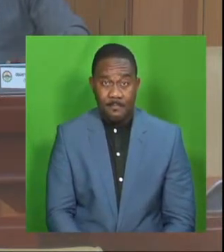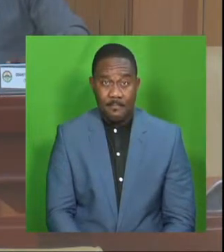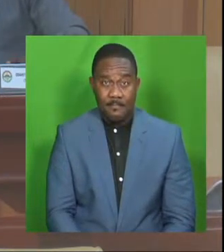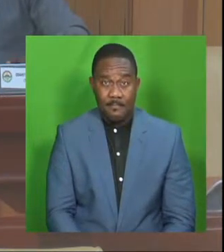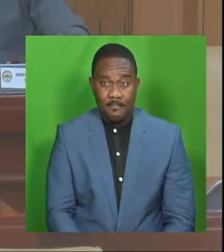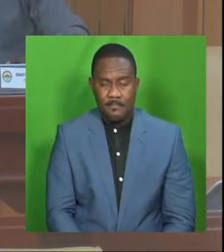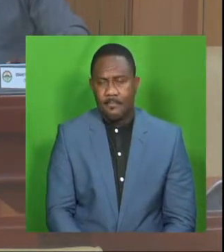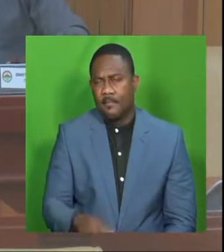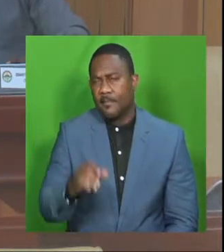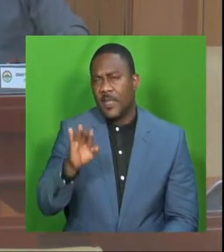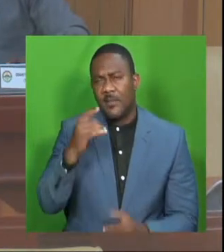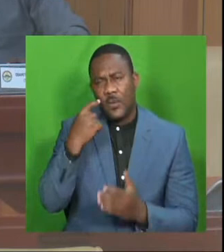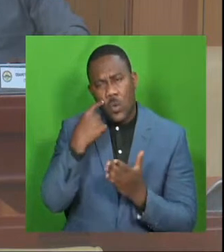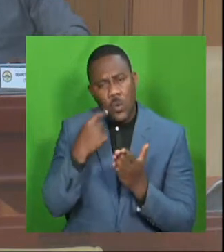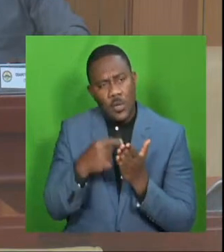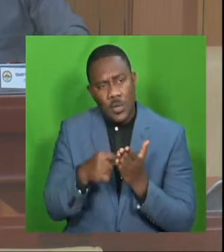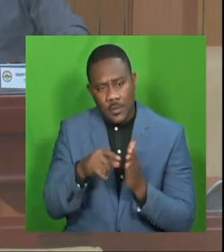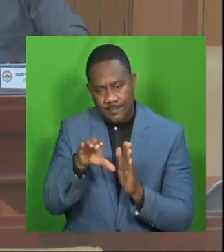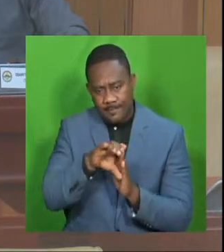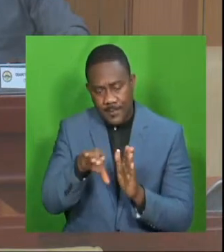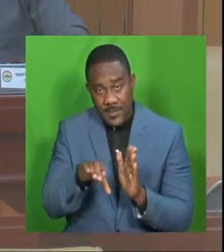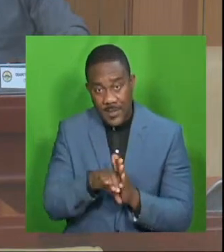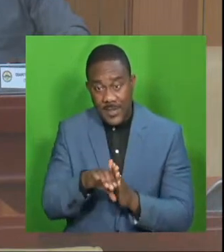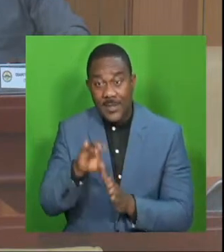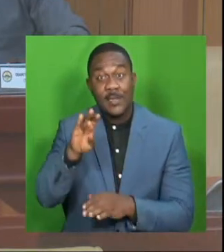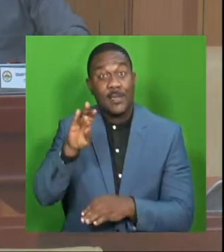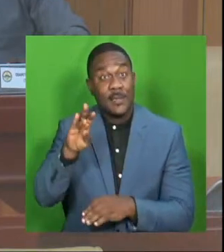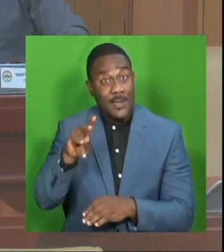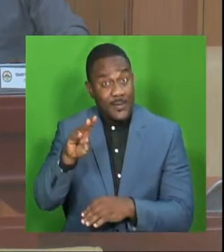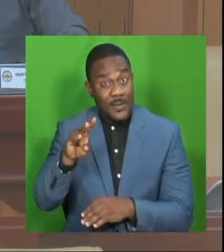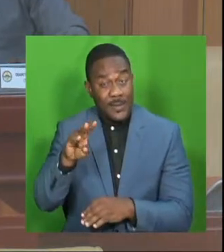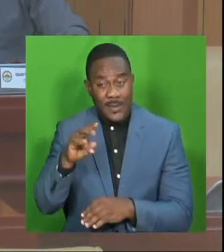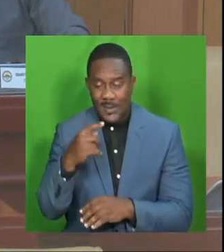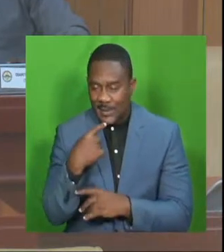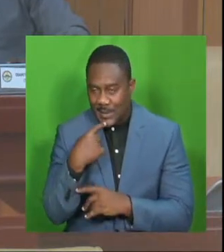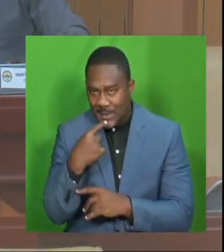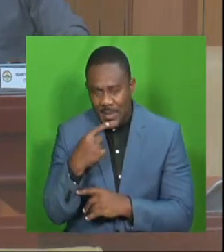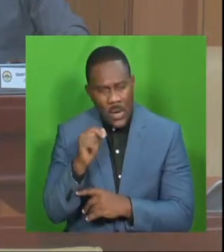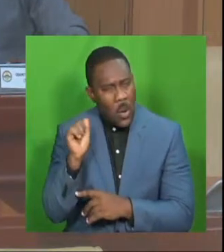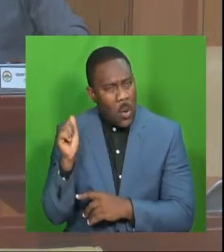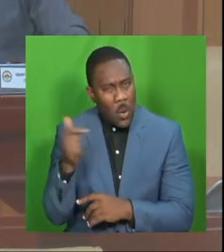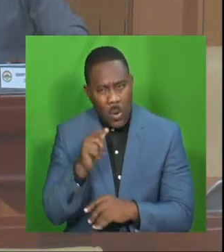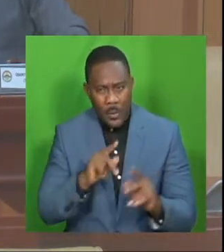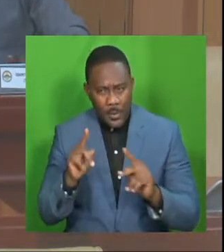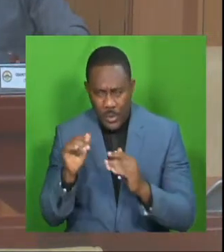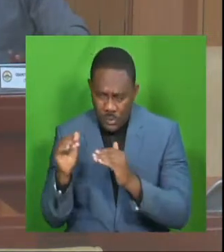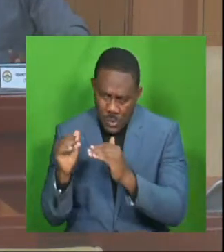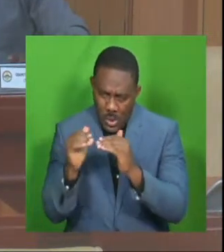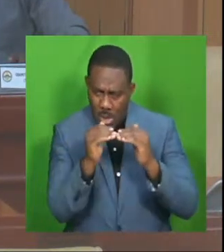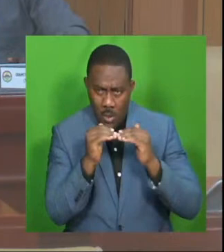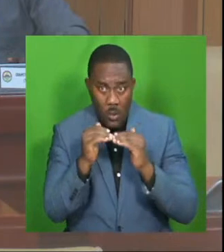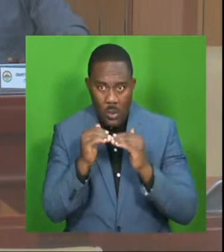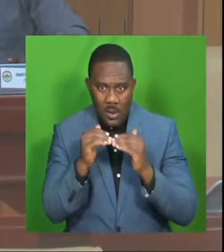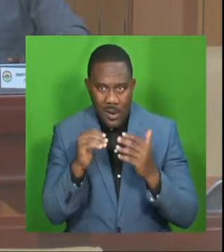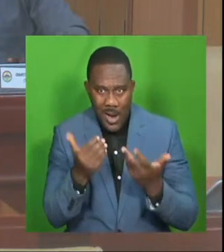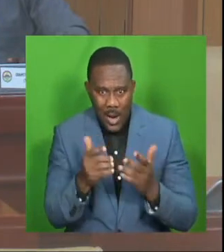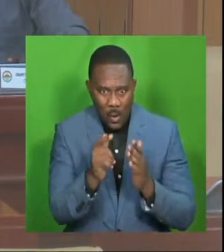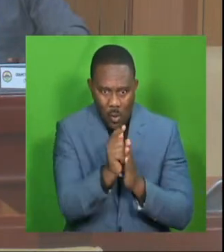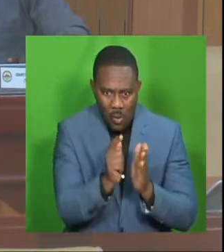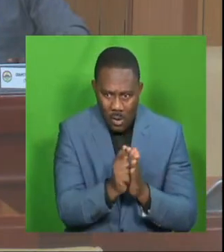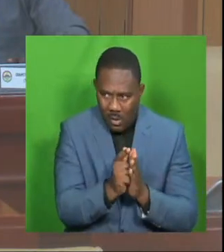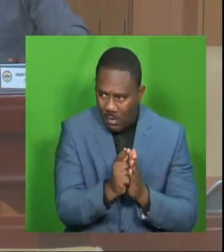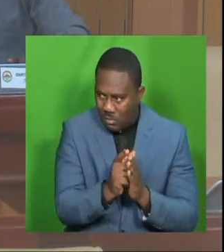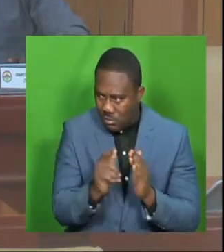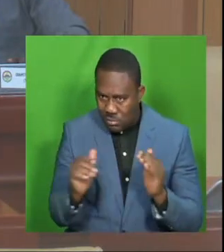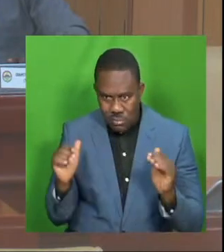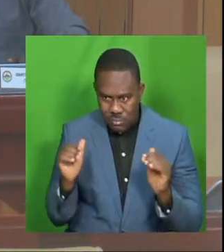if you look at Article 17 of our Constitution that says that all persons shall be equal before the law, it seems, even though